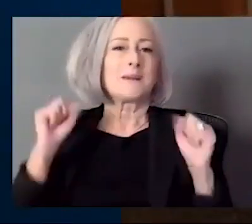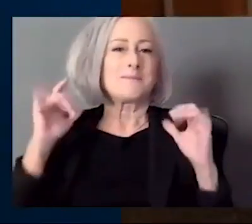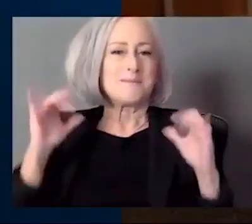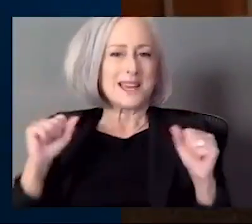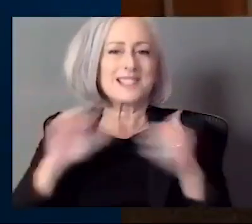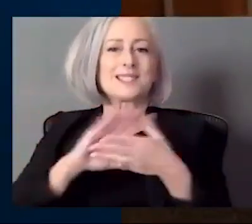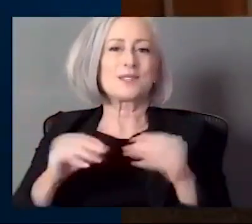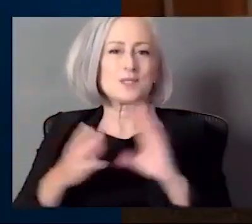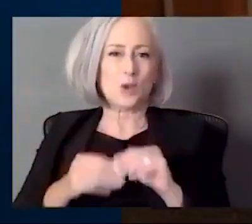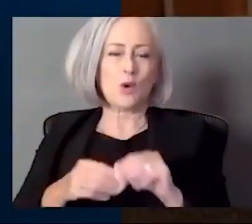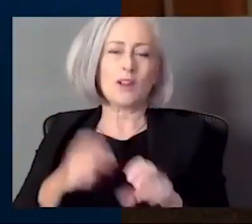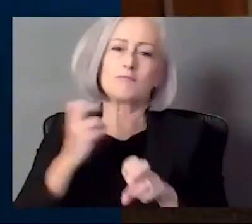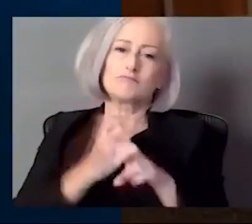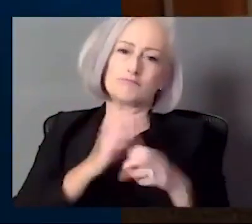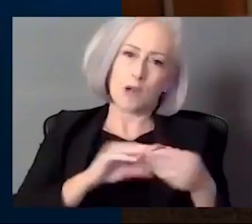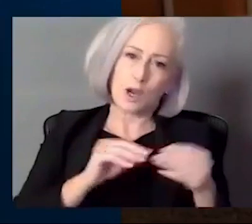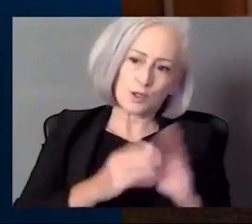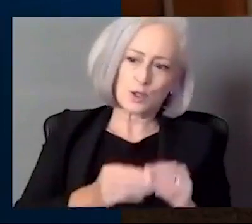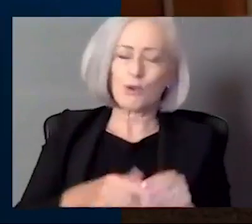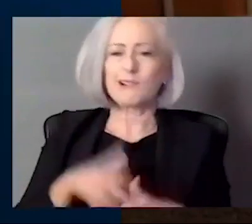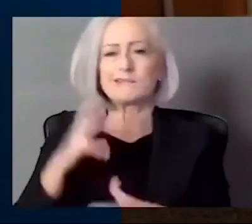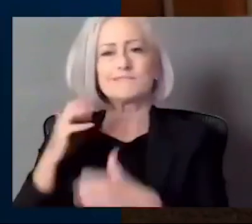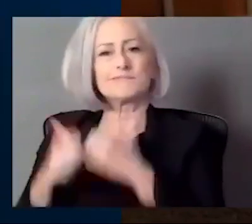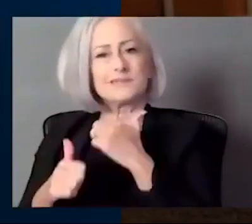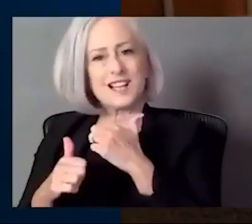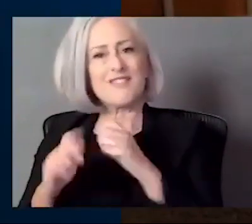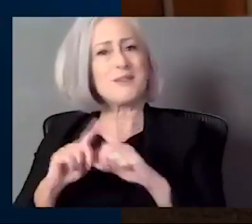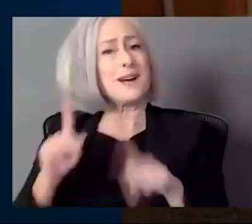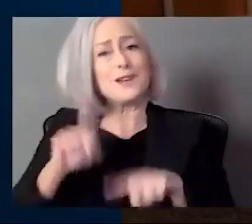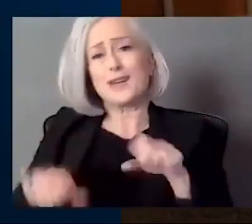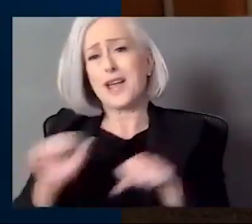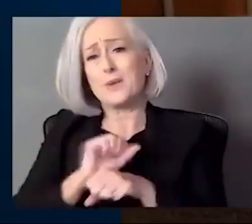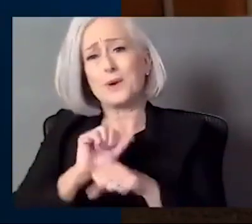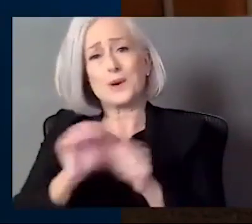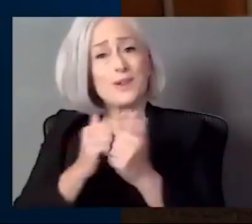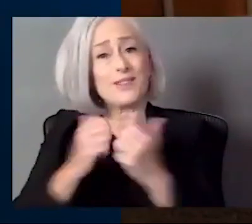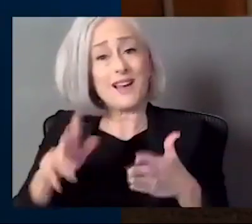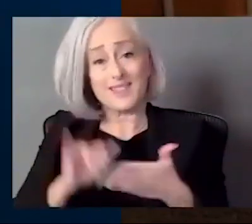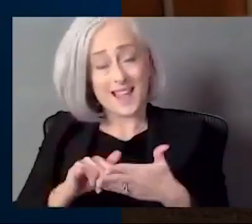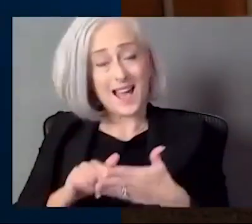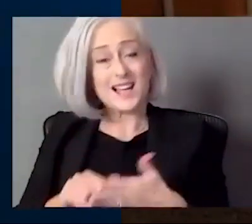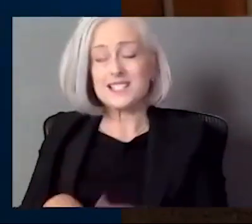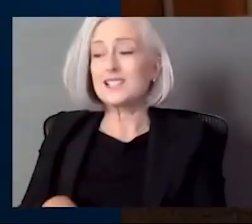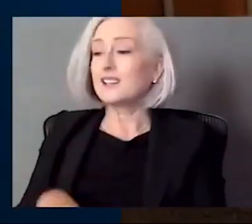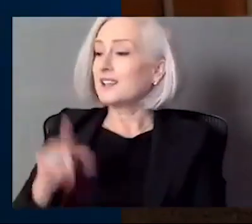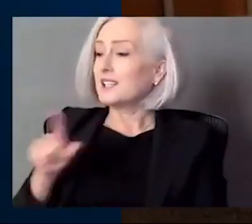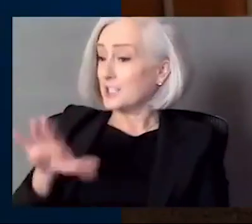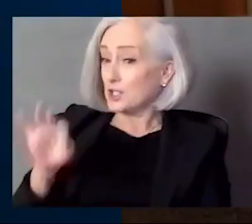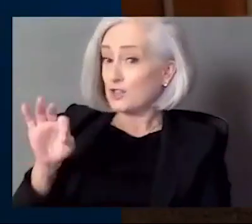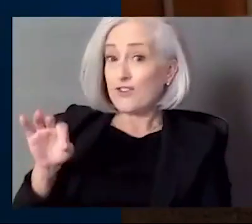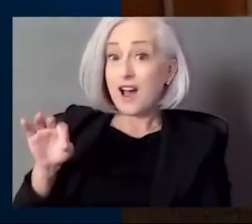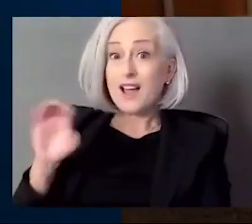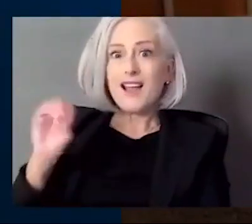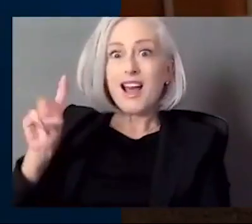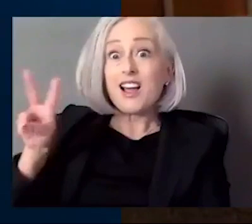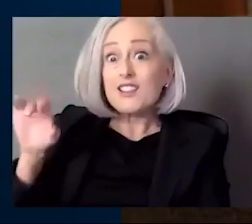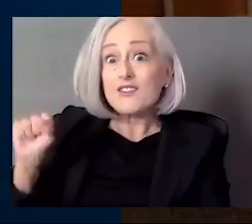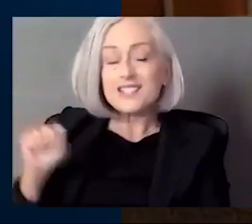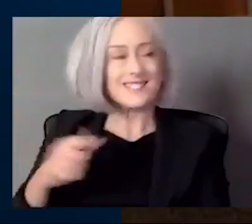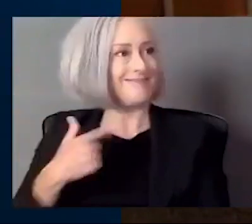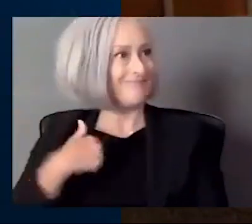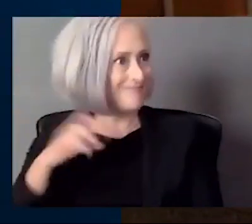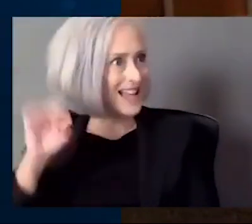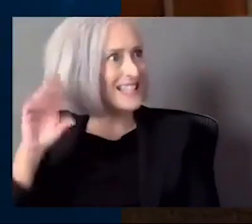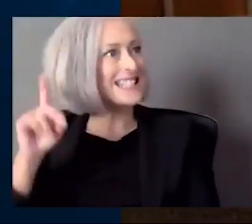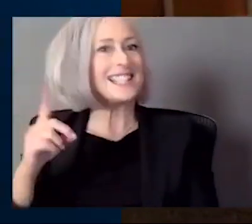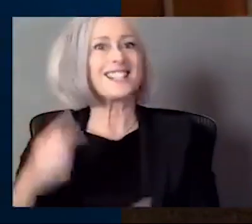But you know, you can't work Wait, in were the. you A lot with of Elvis celebrities Presley? that you got to meet. Did you find Elvis Presley? I Is he still did. alive? He is alive and well. And